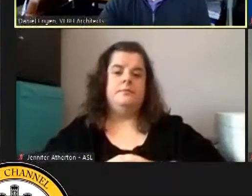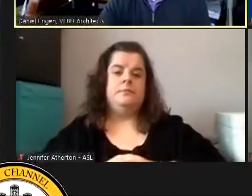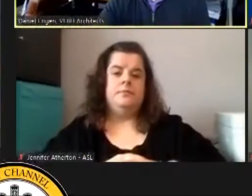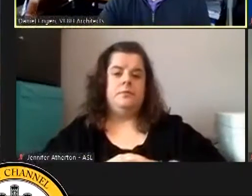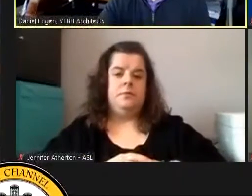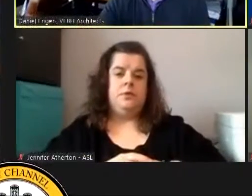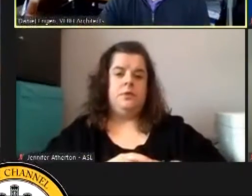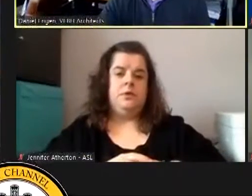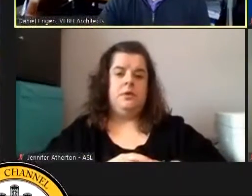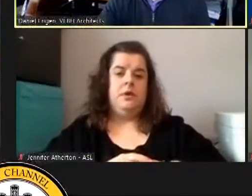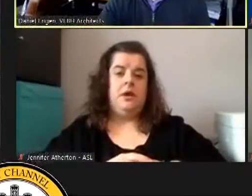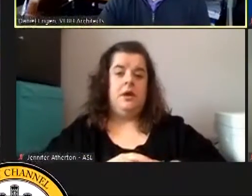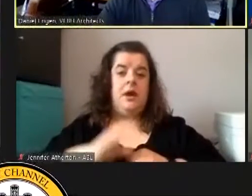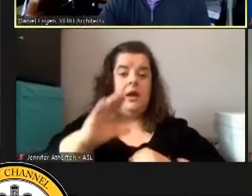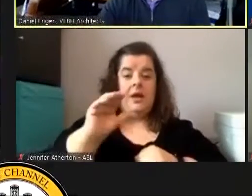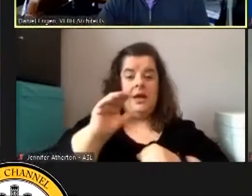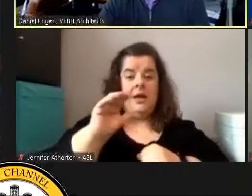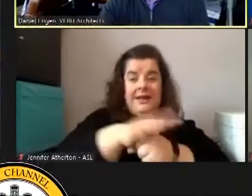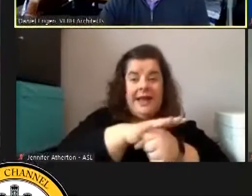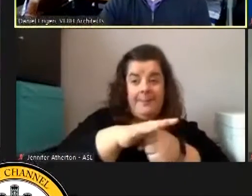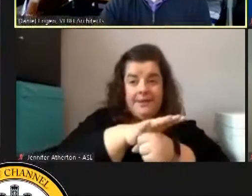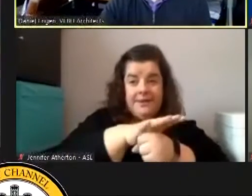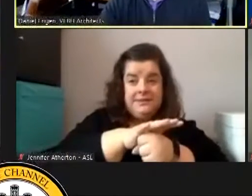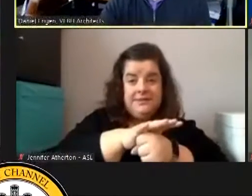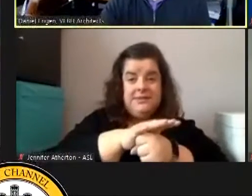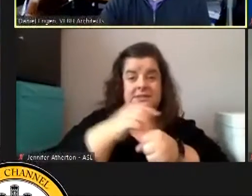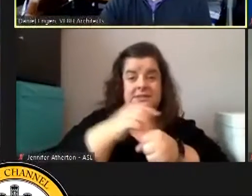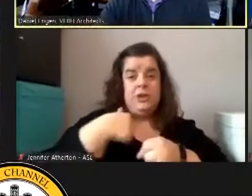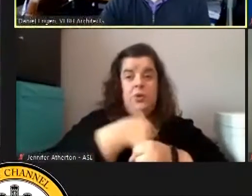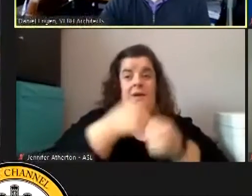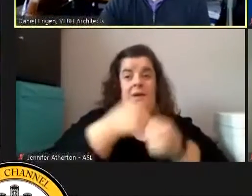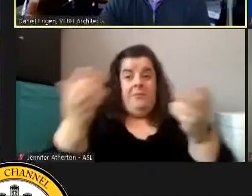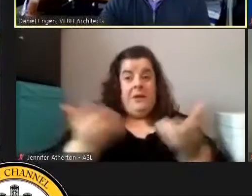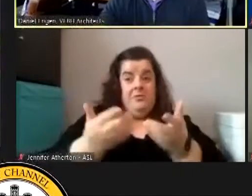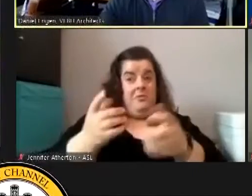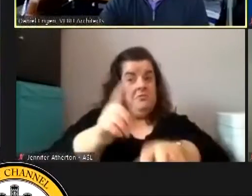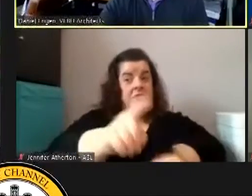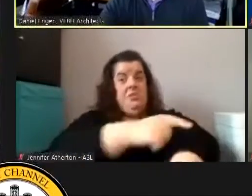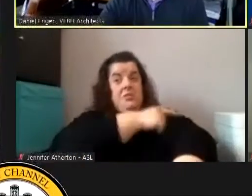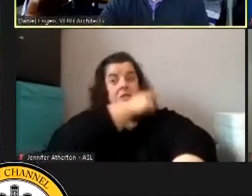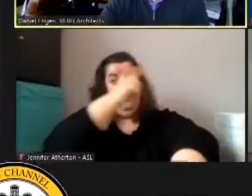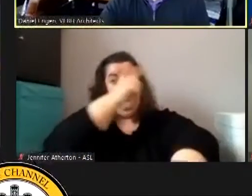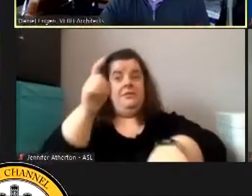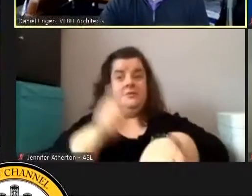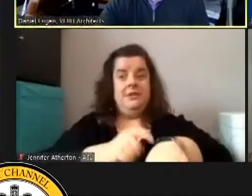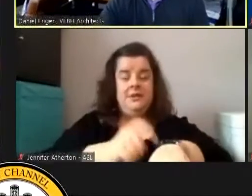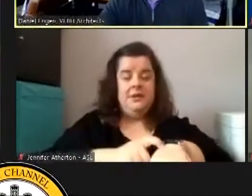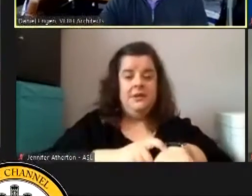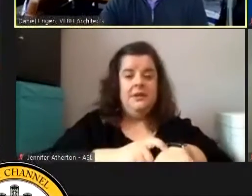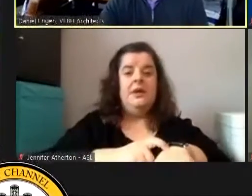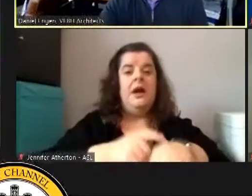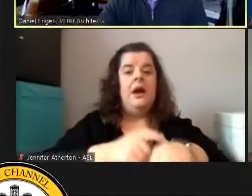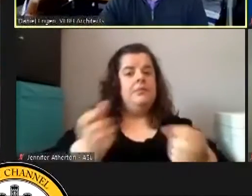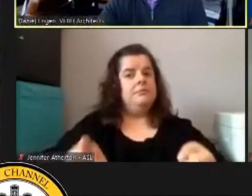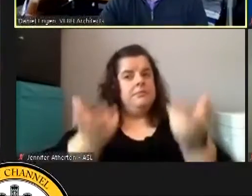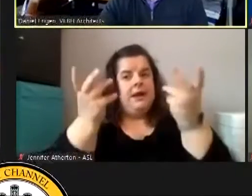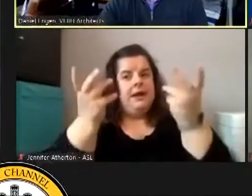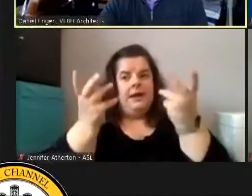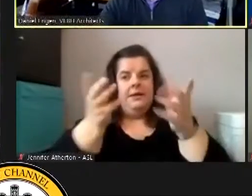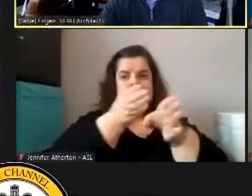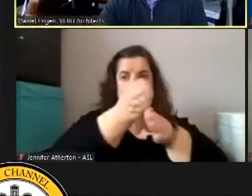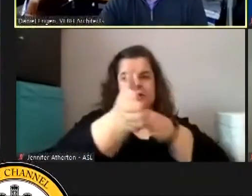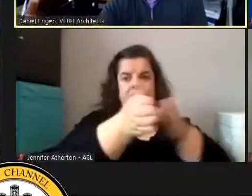The campus, we've been here obviously for a very long time, and we've done multiple master plans over the